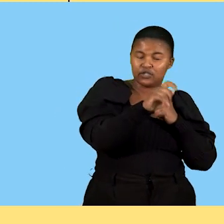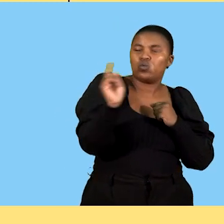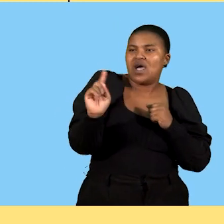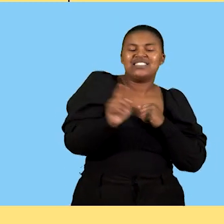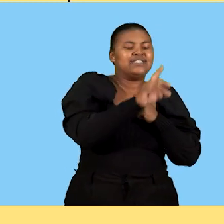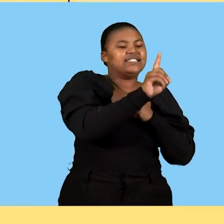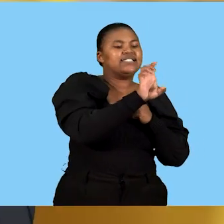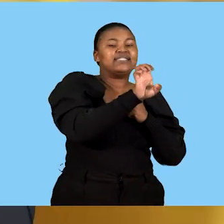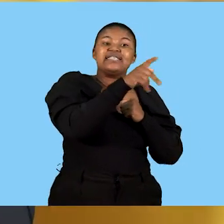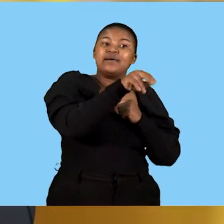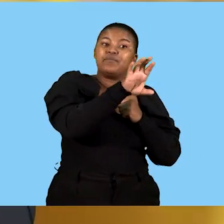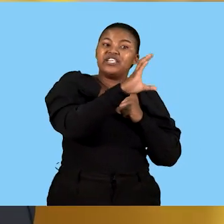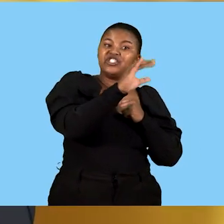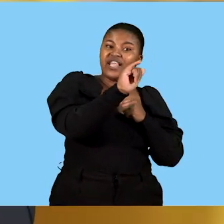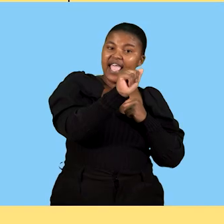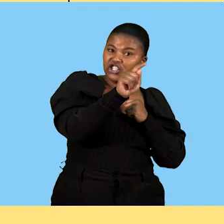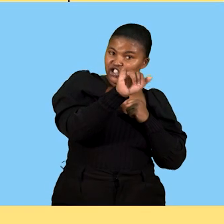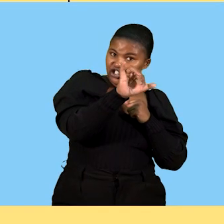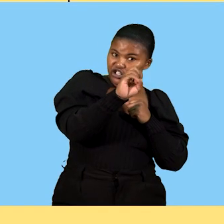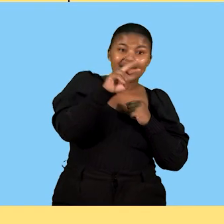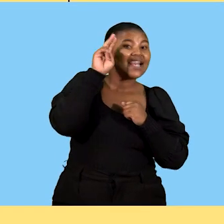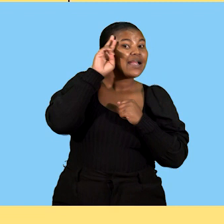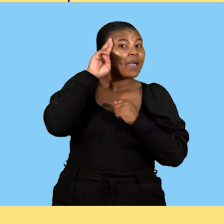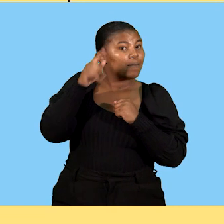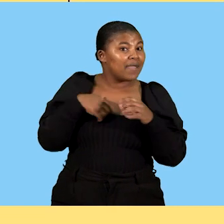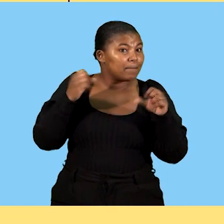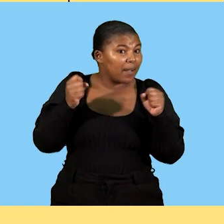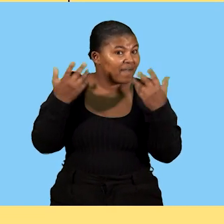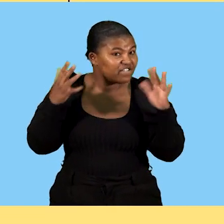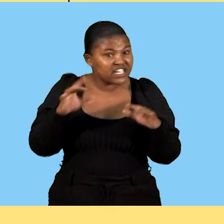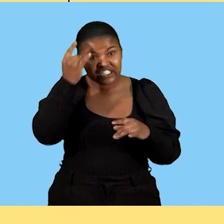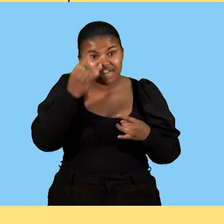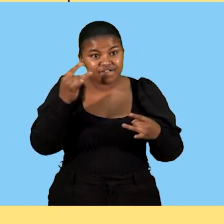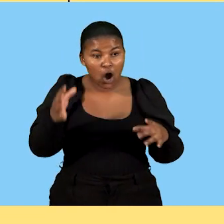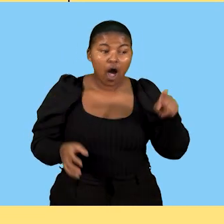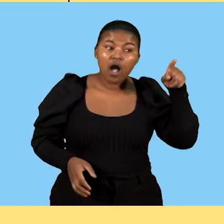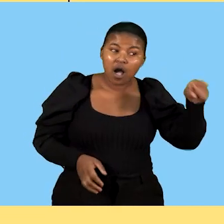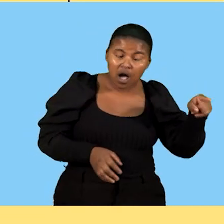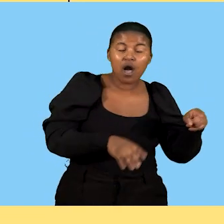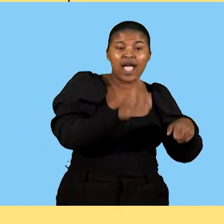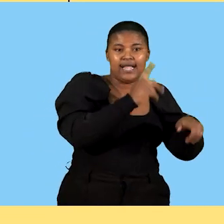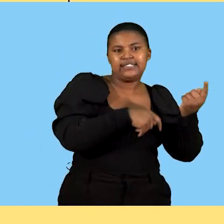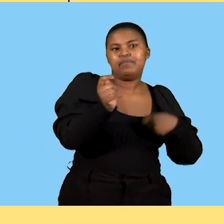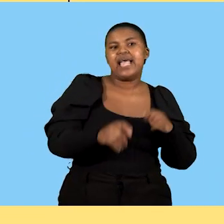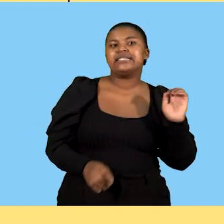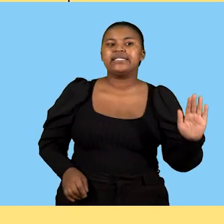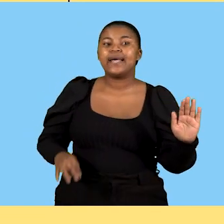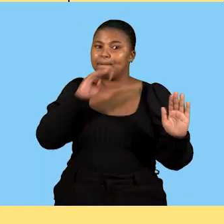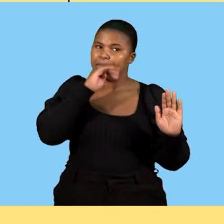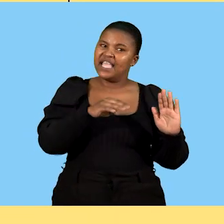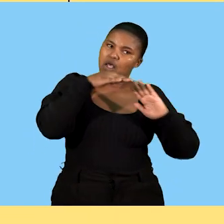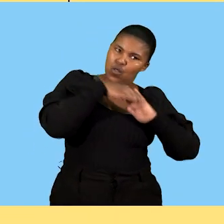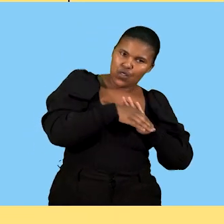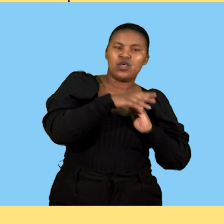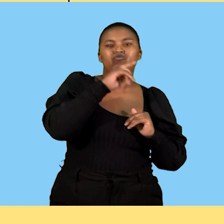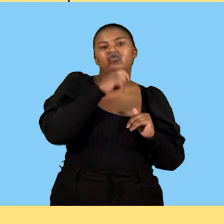and remember I've told you depreciation is an expense. Therefore, expenses decrease owner's